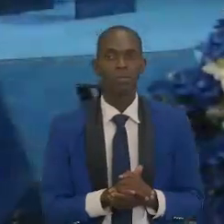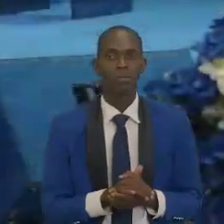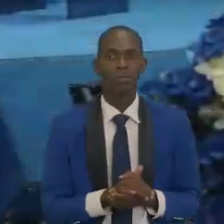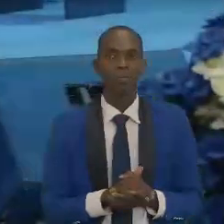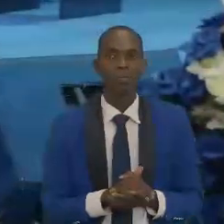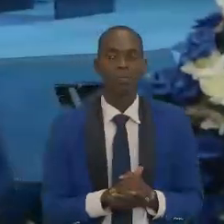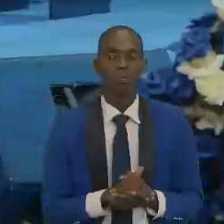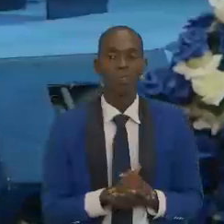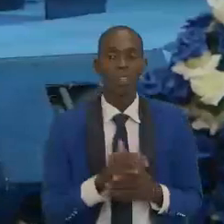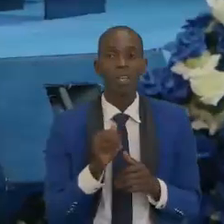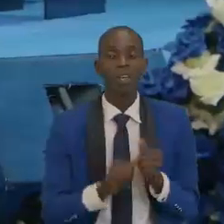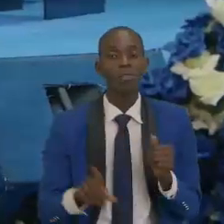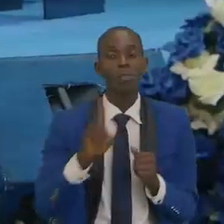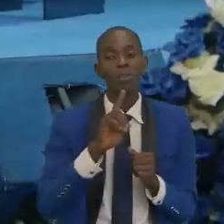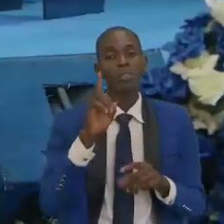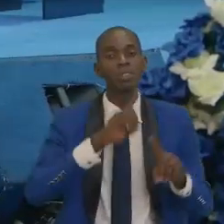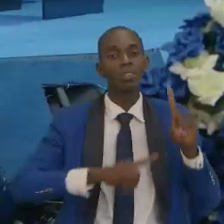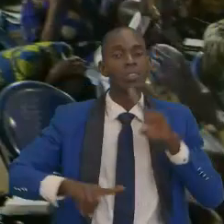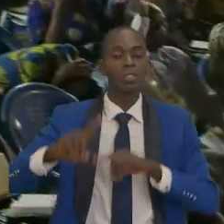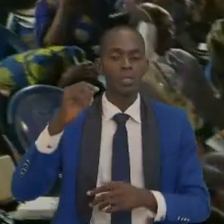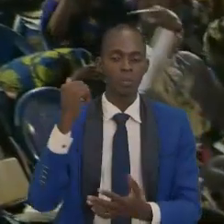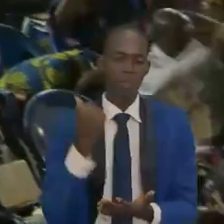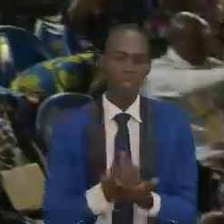Everybody say amen.